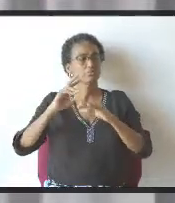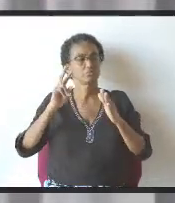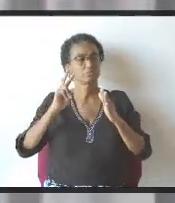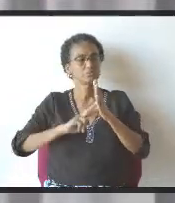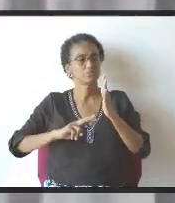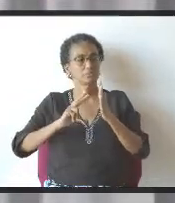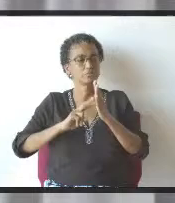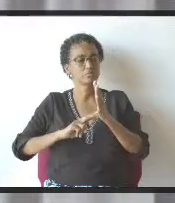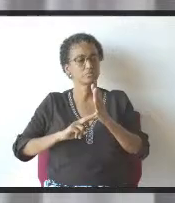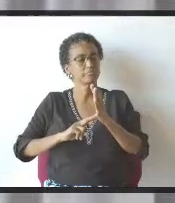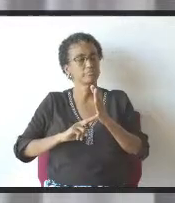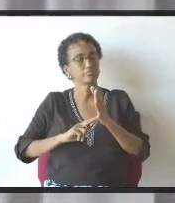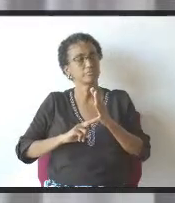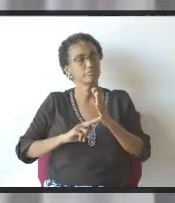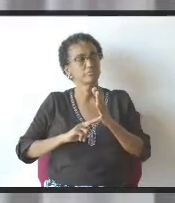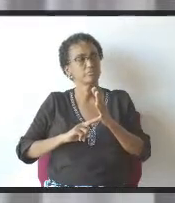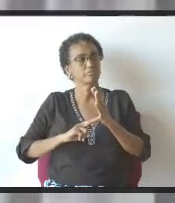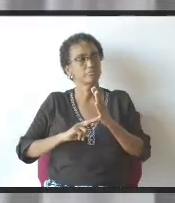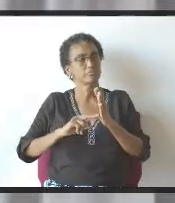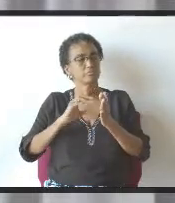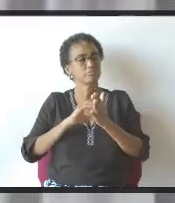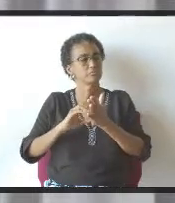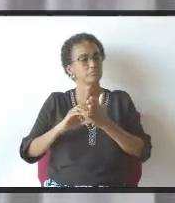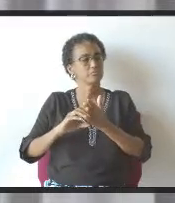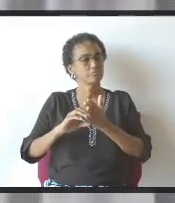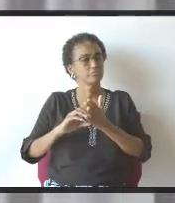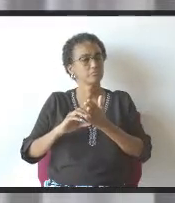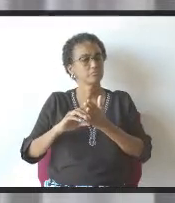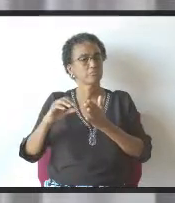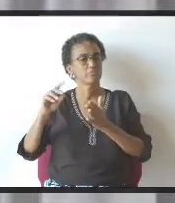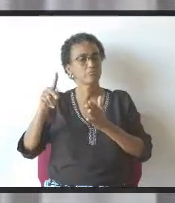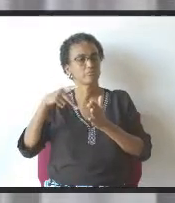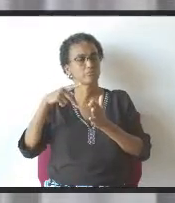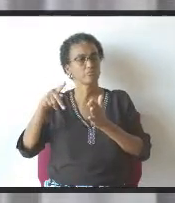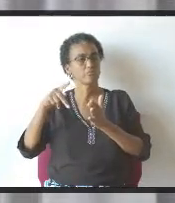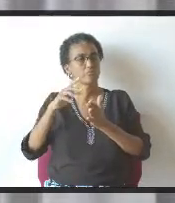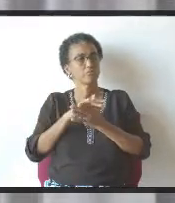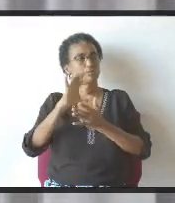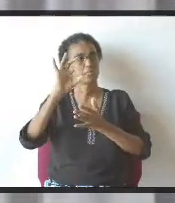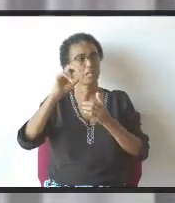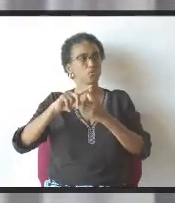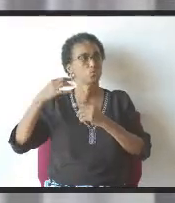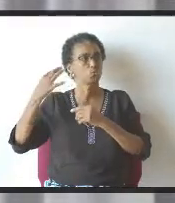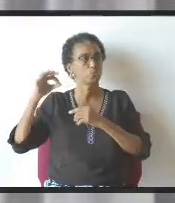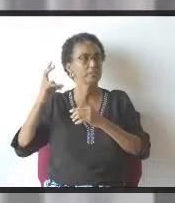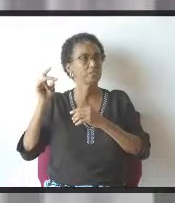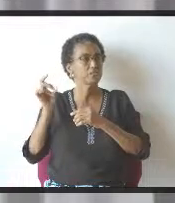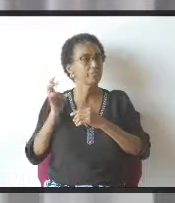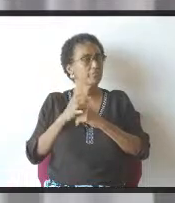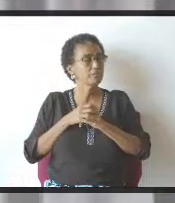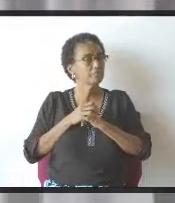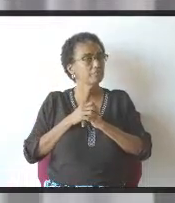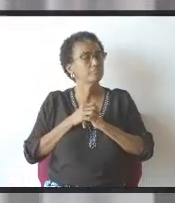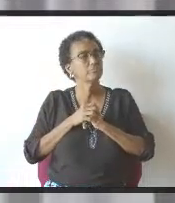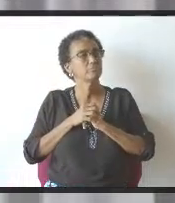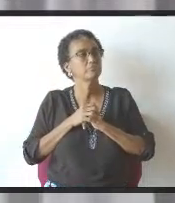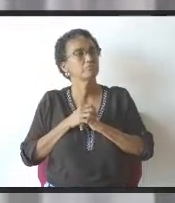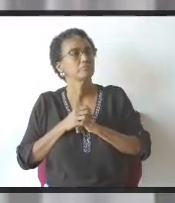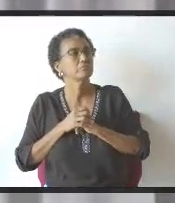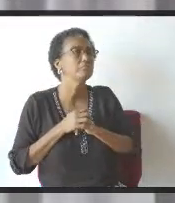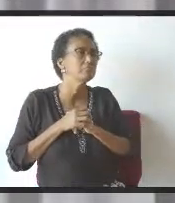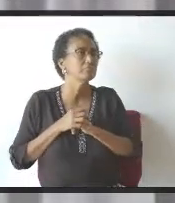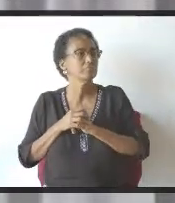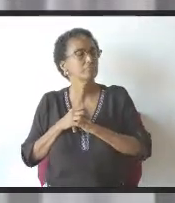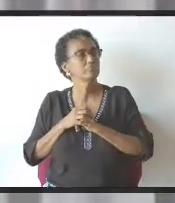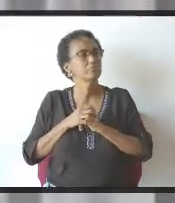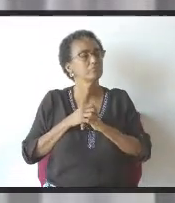Today's scripture reading will be taken from 1 Corinthians 9, and I'll be reading verses 19 to 27. I'll be reading from the